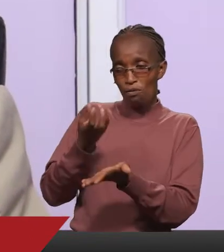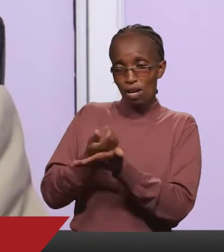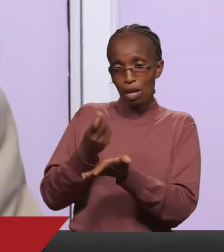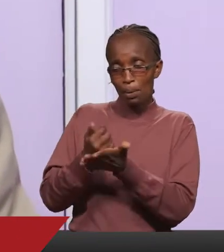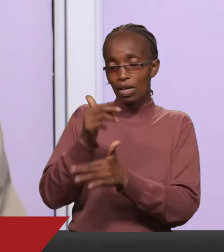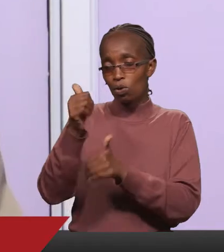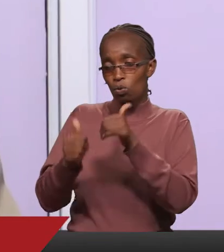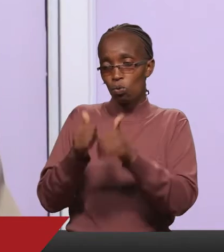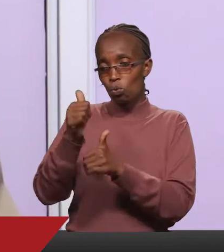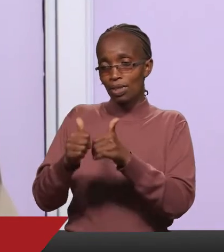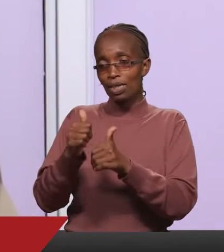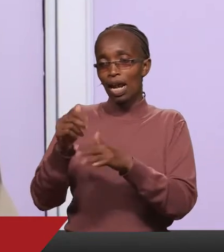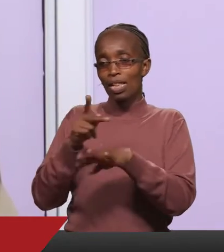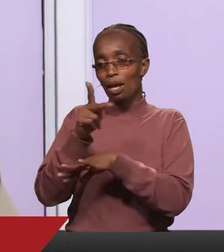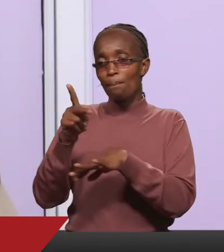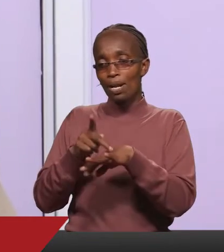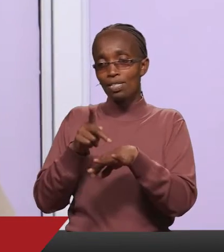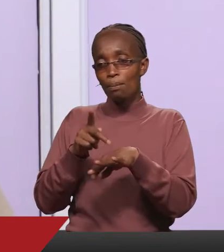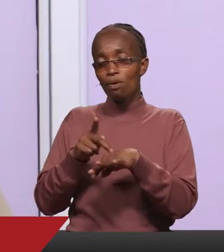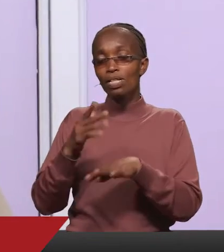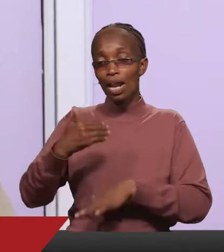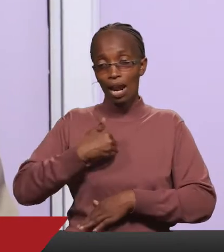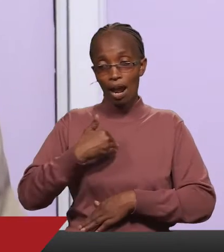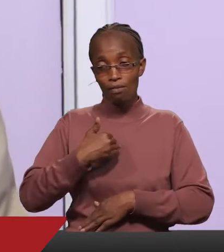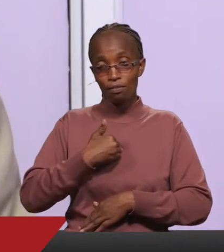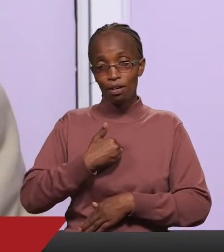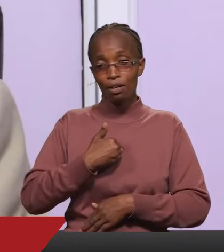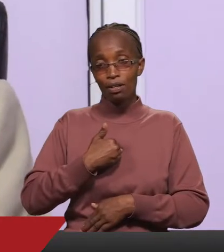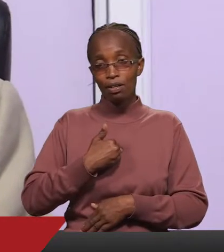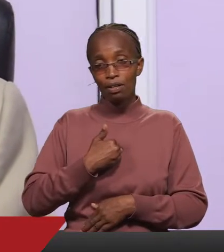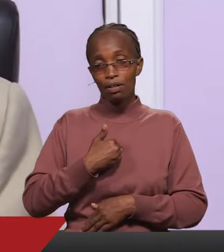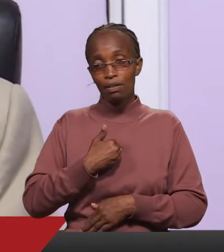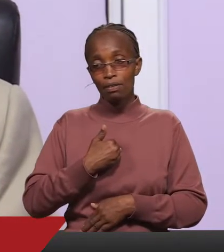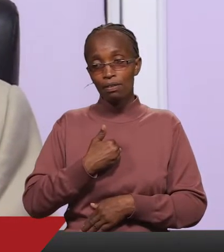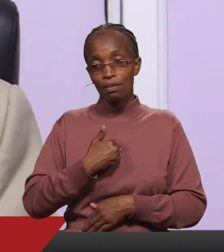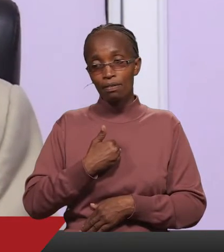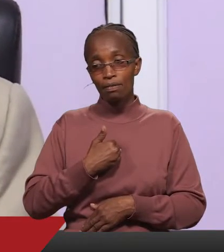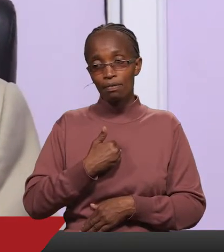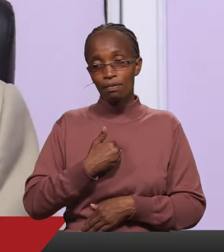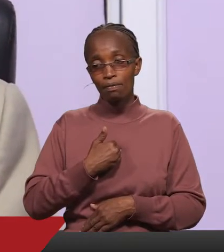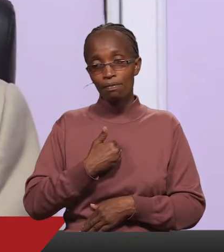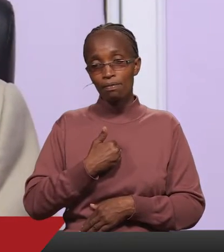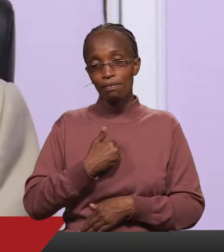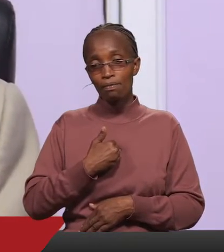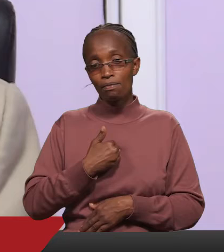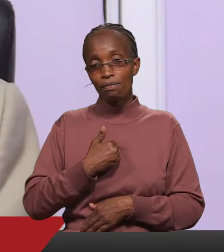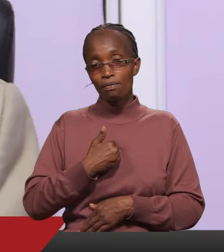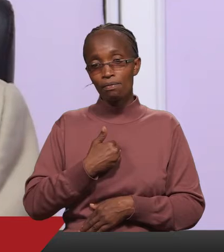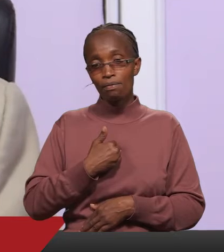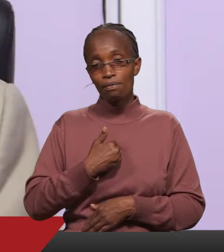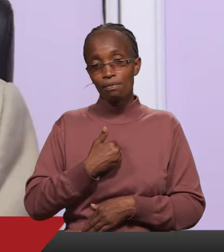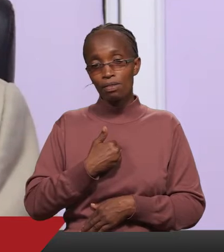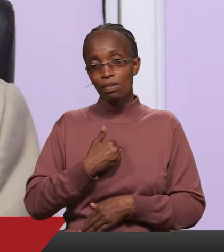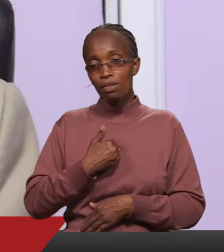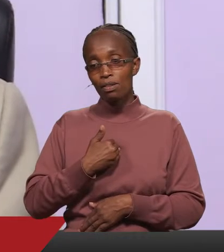funds, which the teachers or the principals are sending students up to get, is